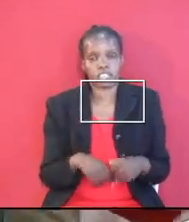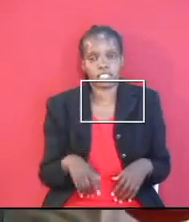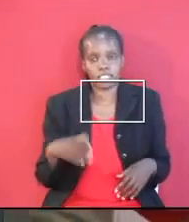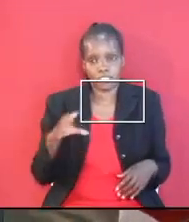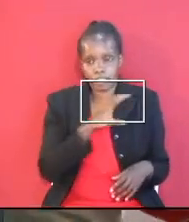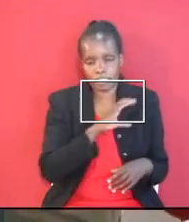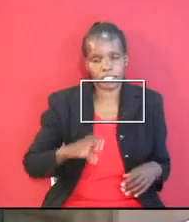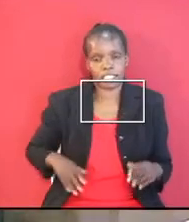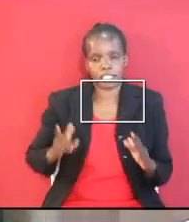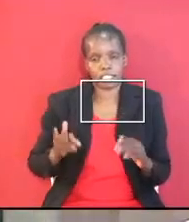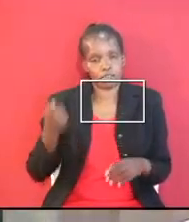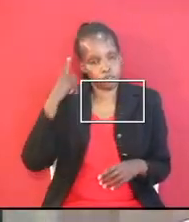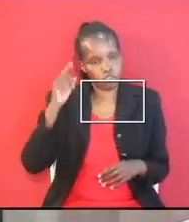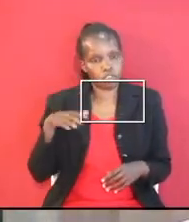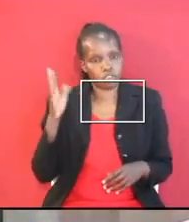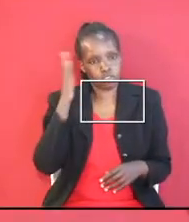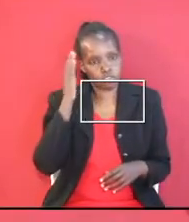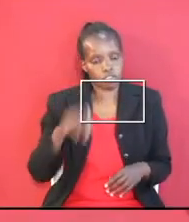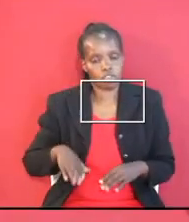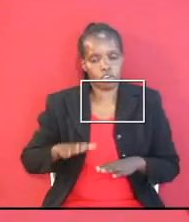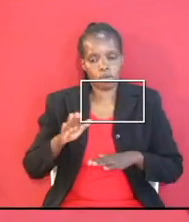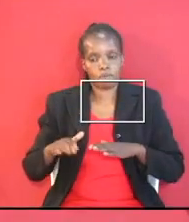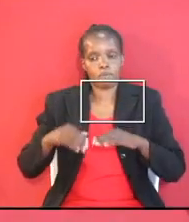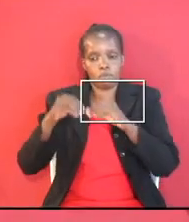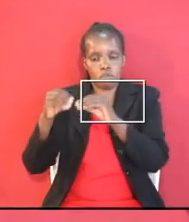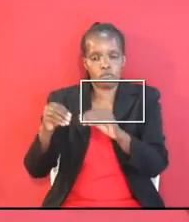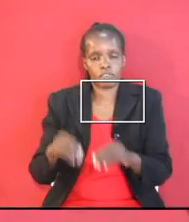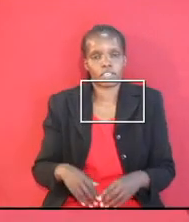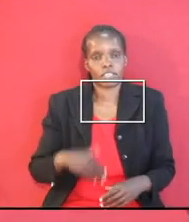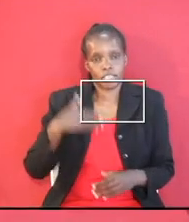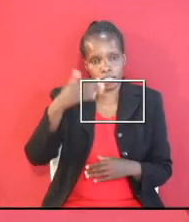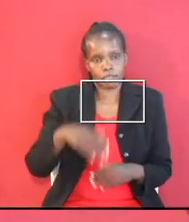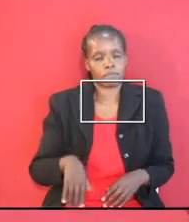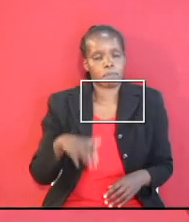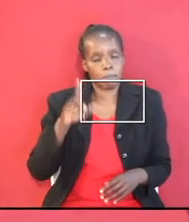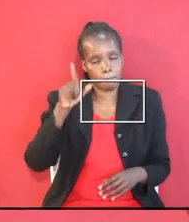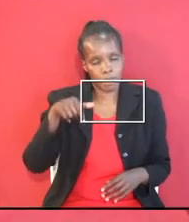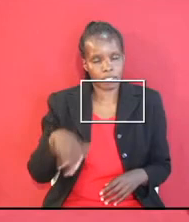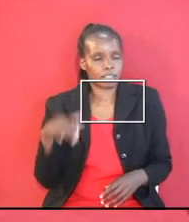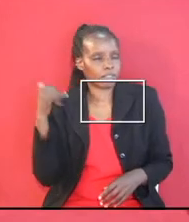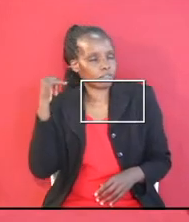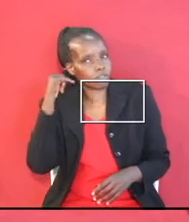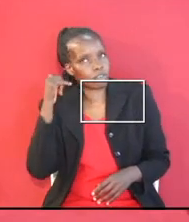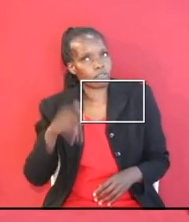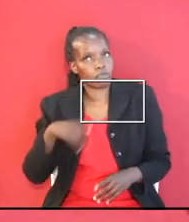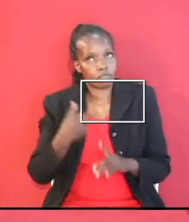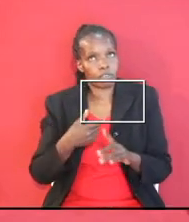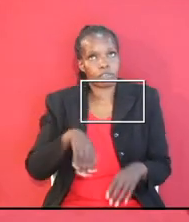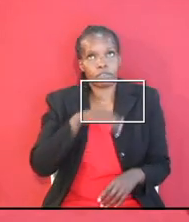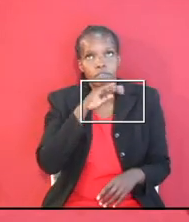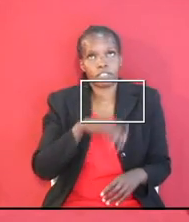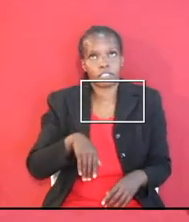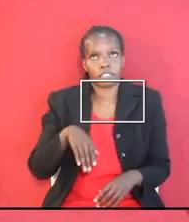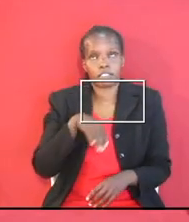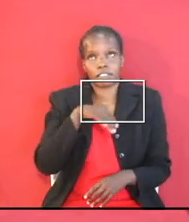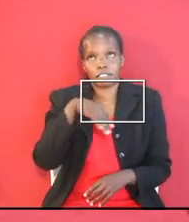Christian, for you to know that you are moving ahead, you must receive a call from the Father, the Son, and the